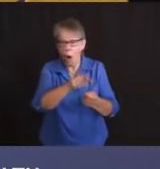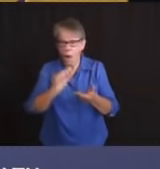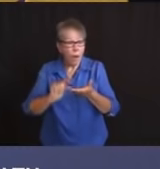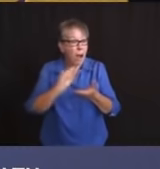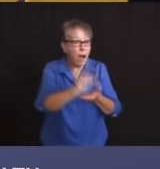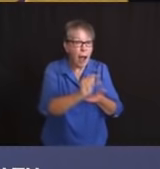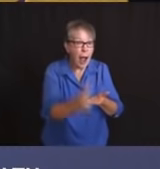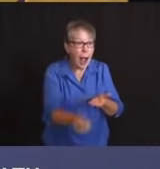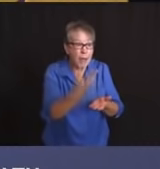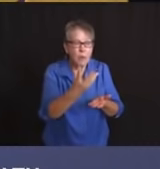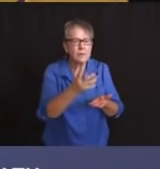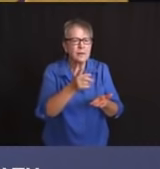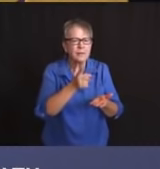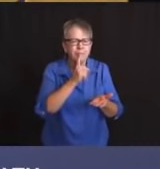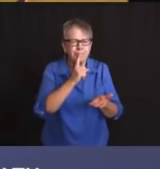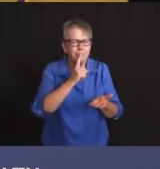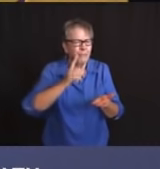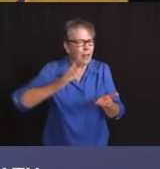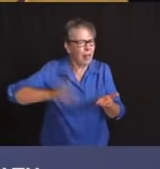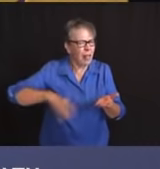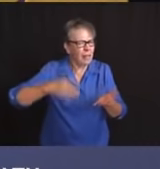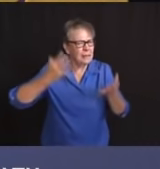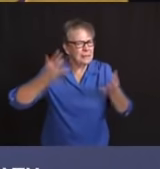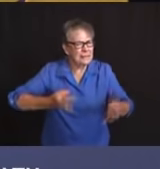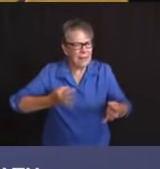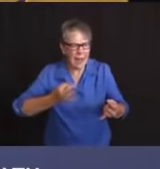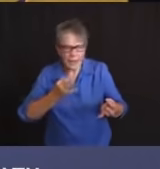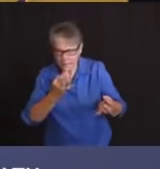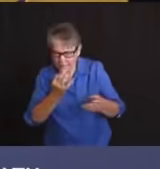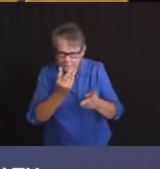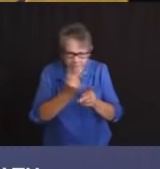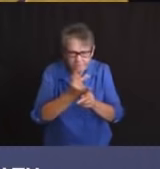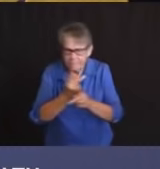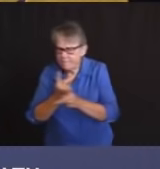thank you for all that. I think I answered all that, all of yours. Nikita, how are you?